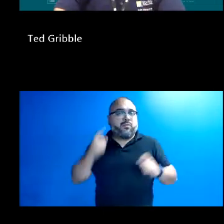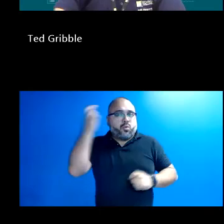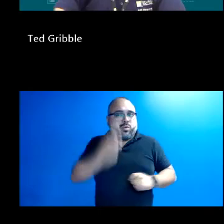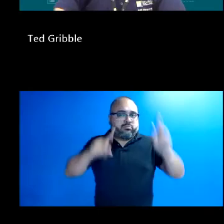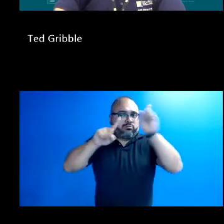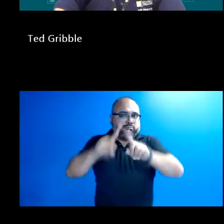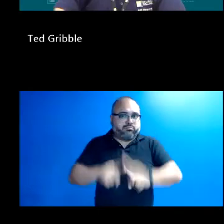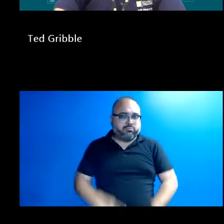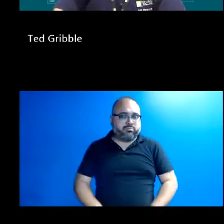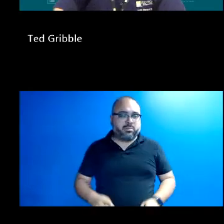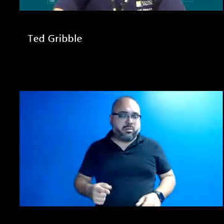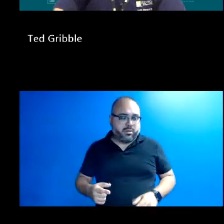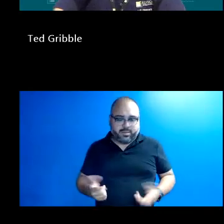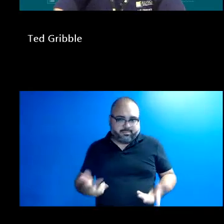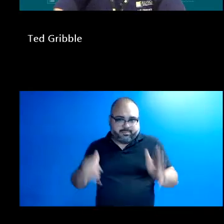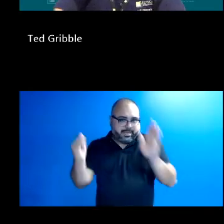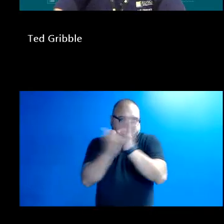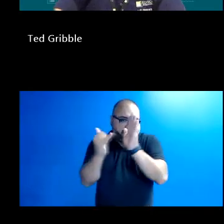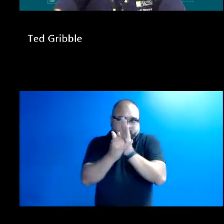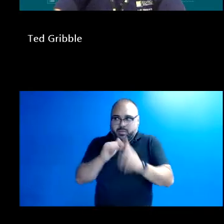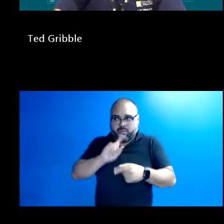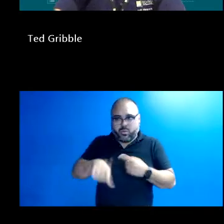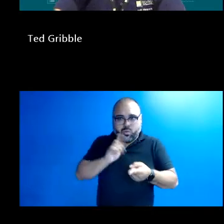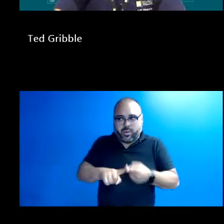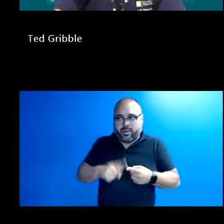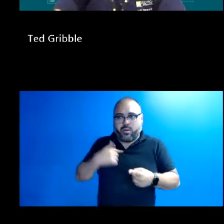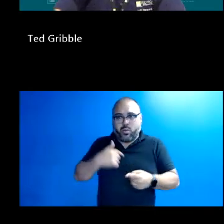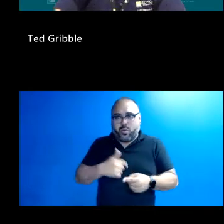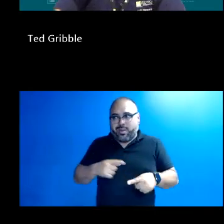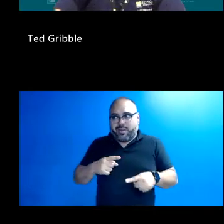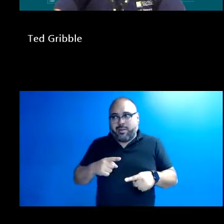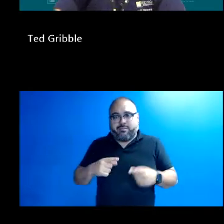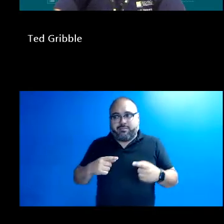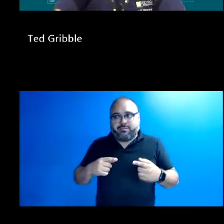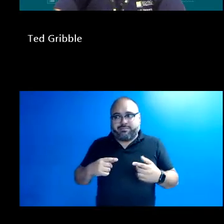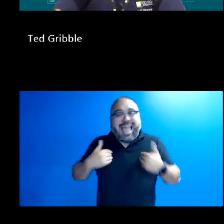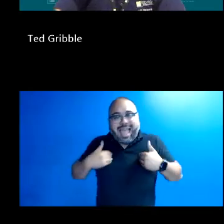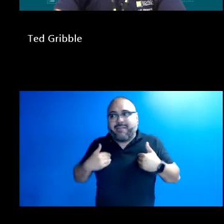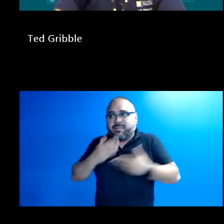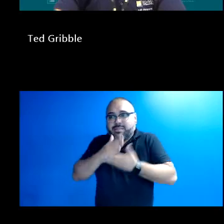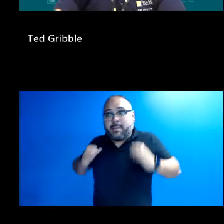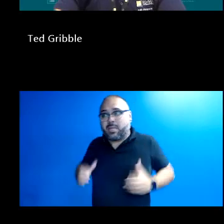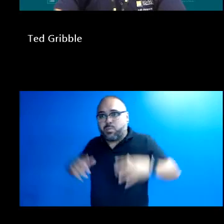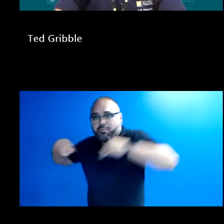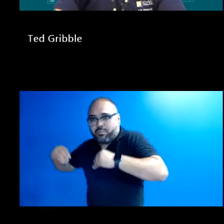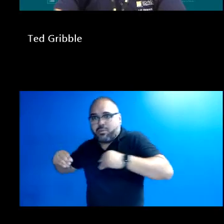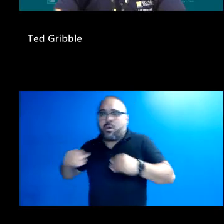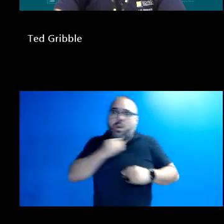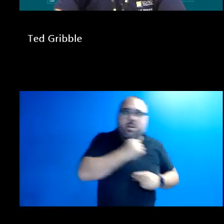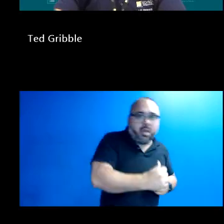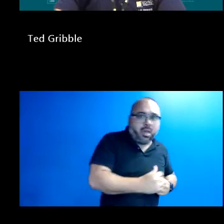we're never going to be able to get to a place where we don't have some customers who are out because they're at the edge